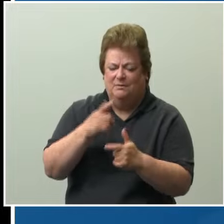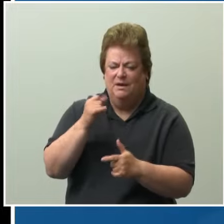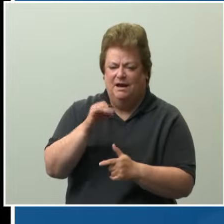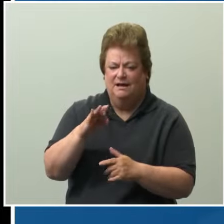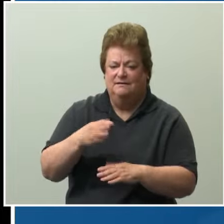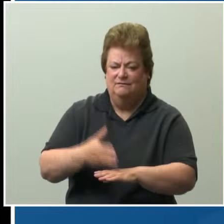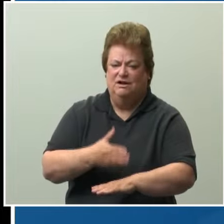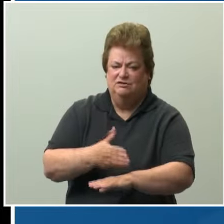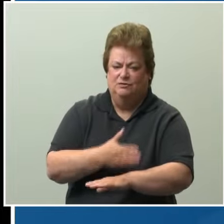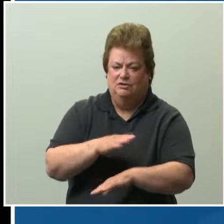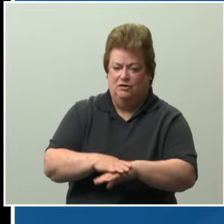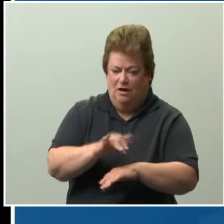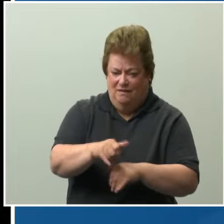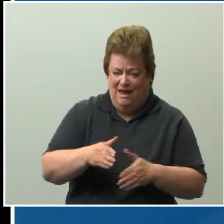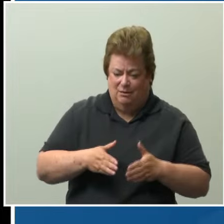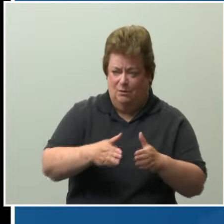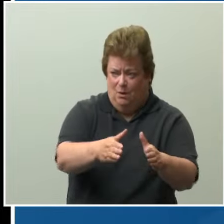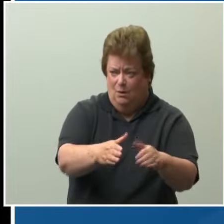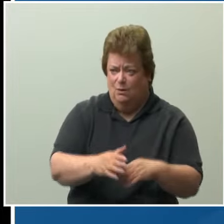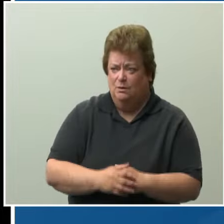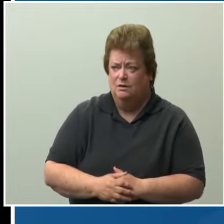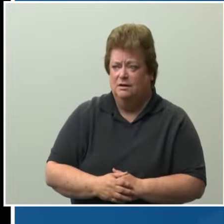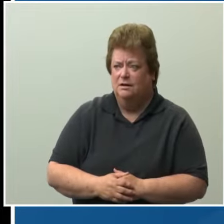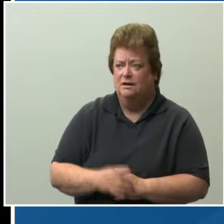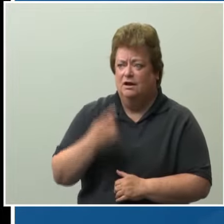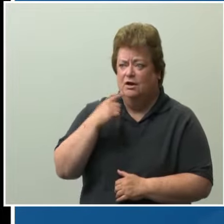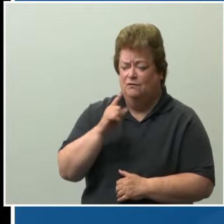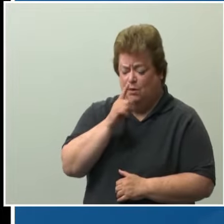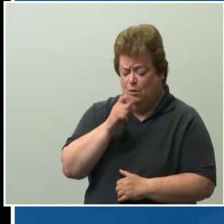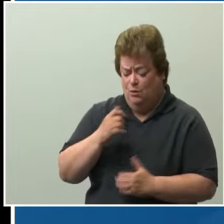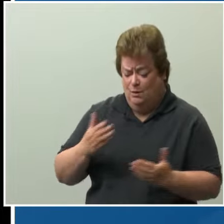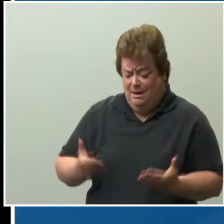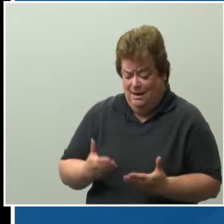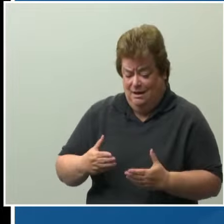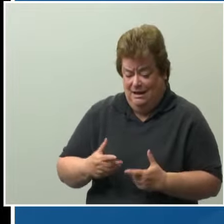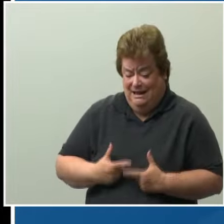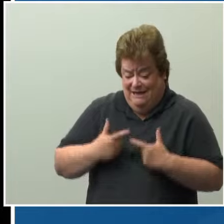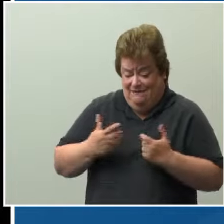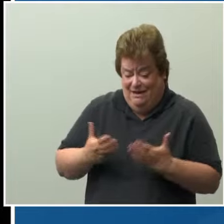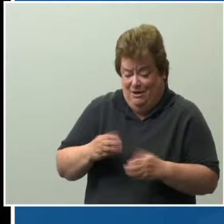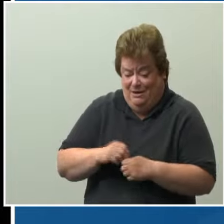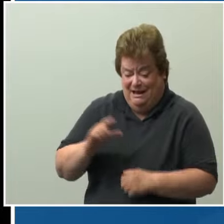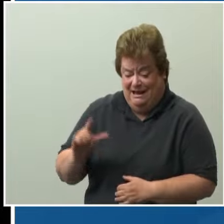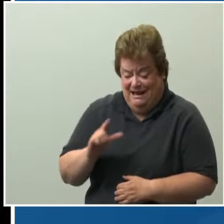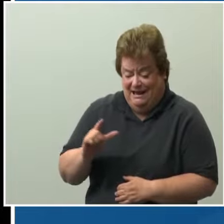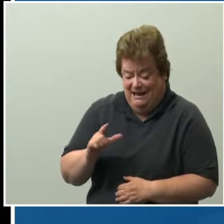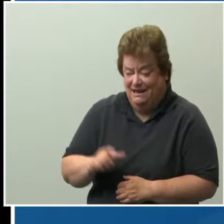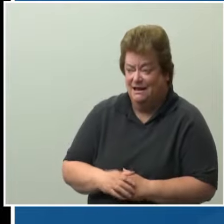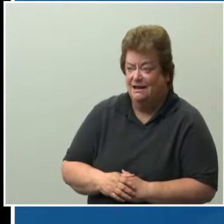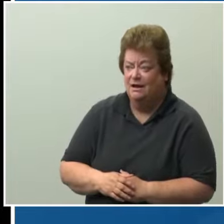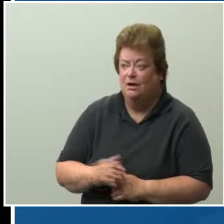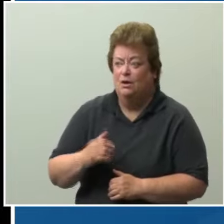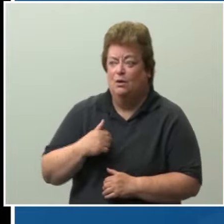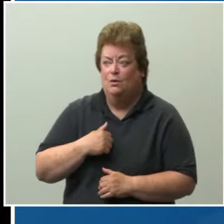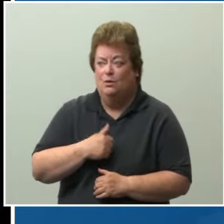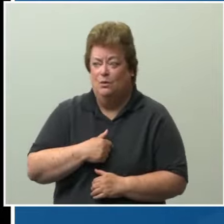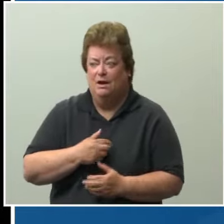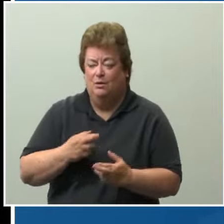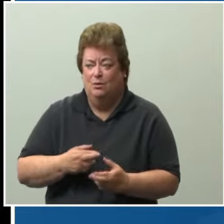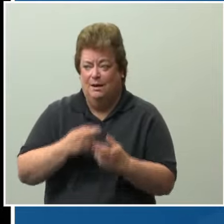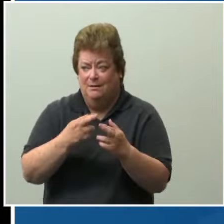road construction. For Lincoln residents attending the concert, the city recommends